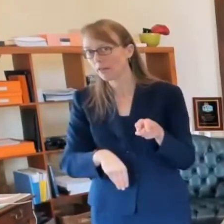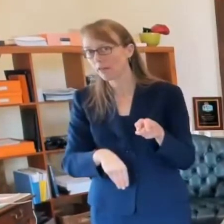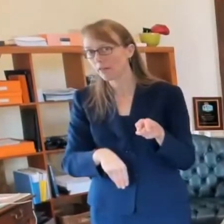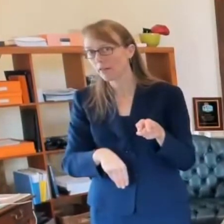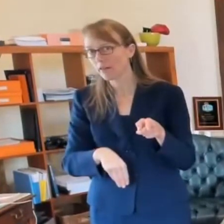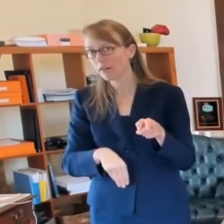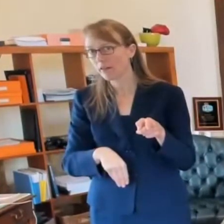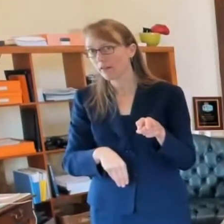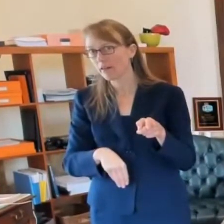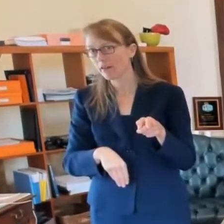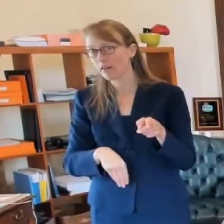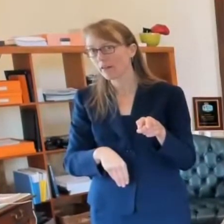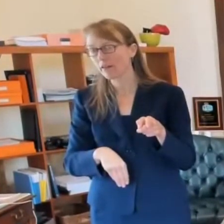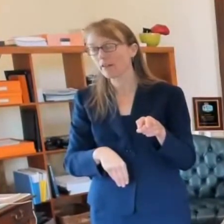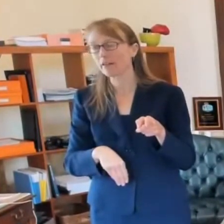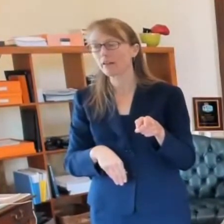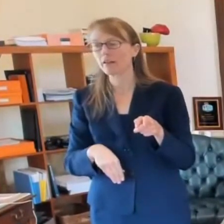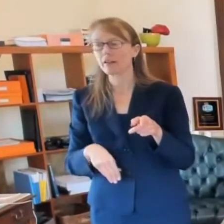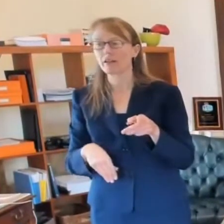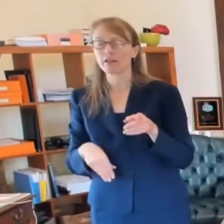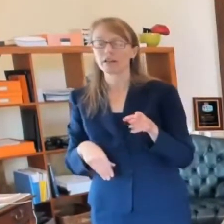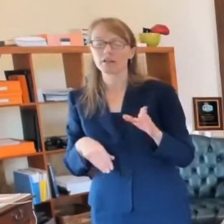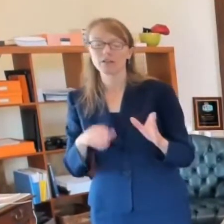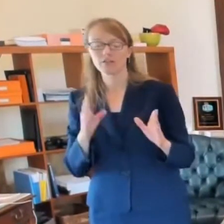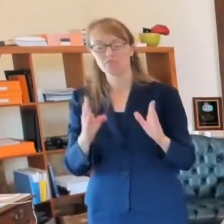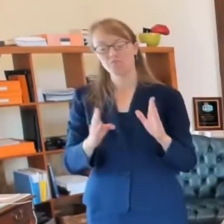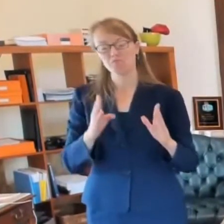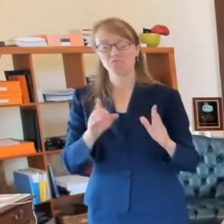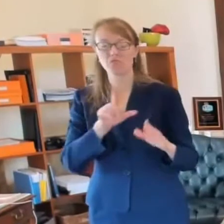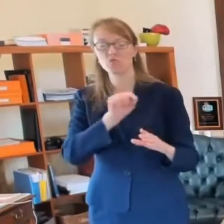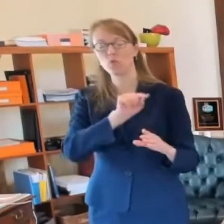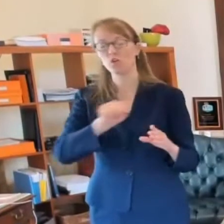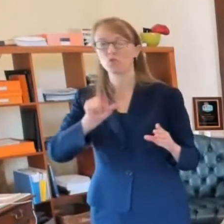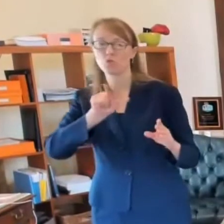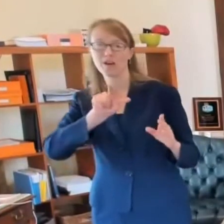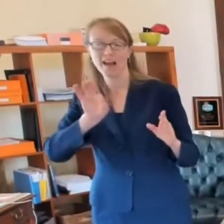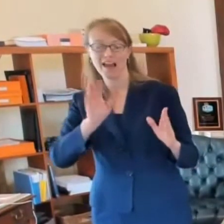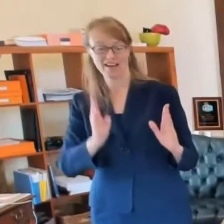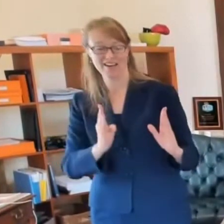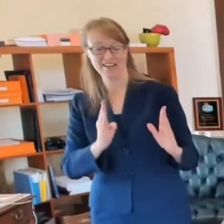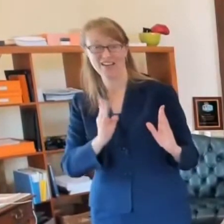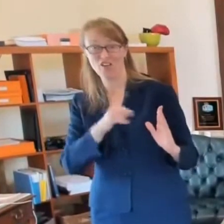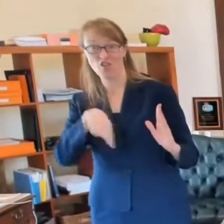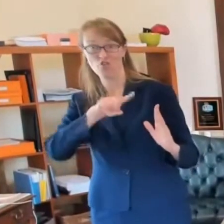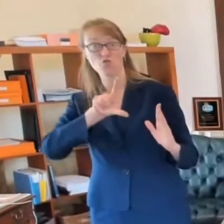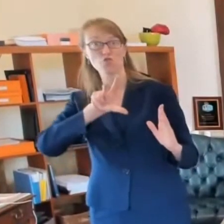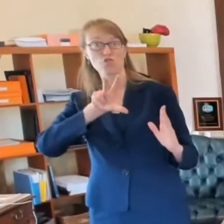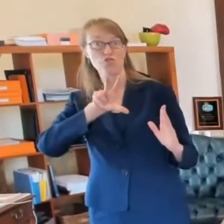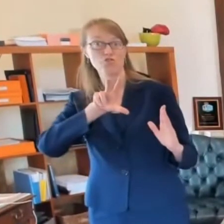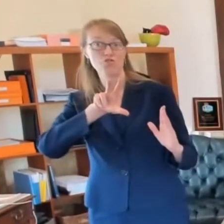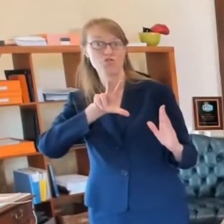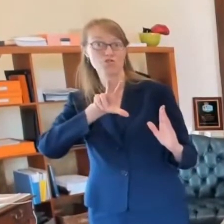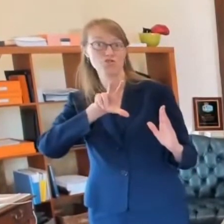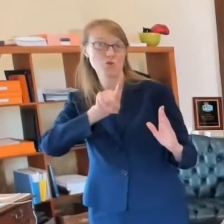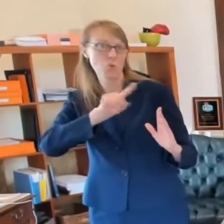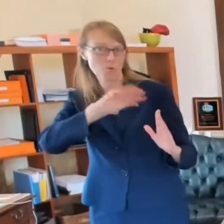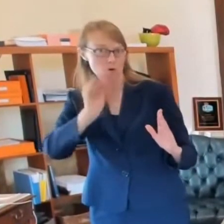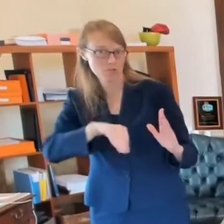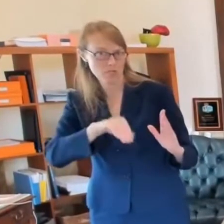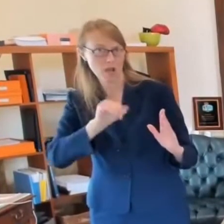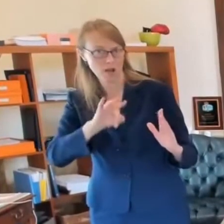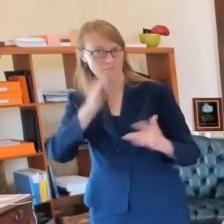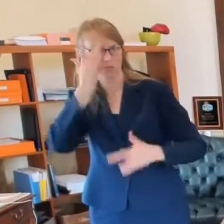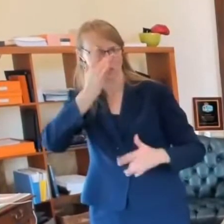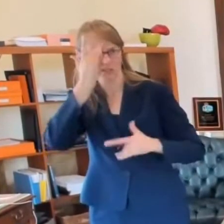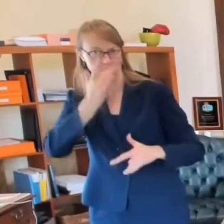20 through 29, or maybe that's 10 years, 20 through 29, they're running at 31% of the cases. You would not think that